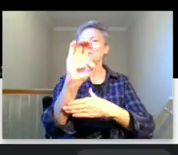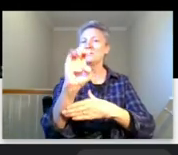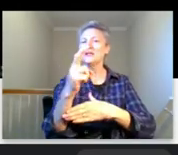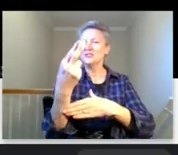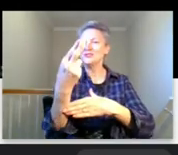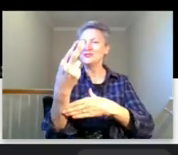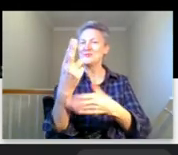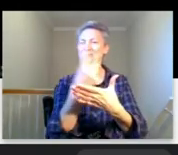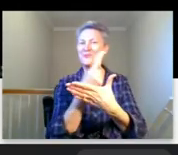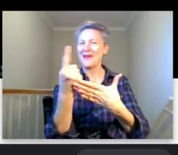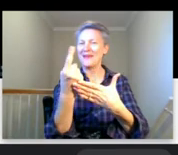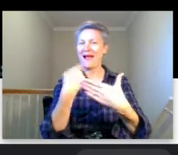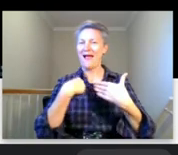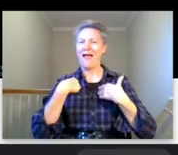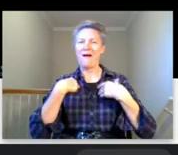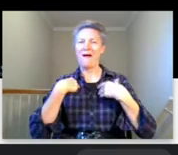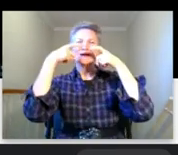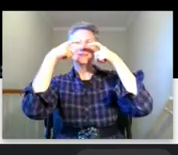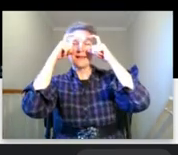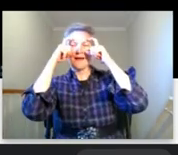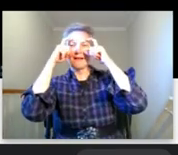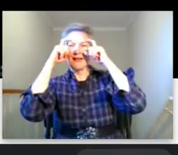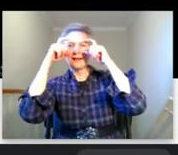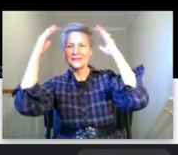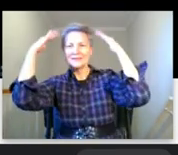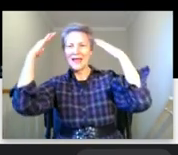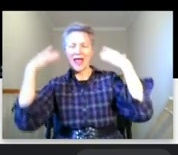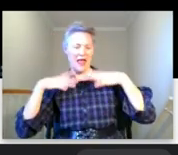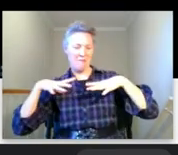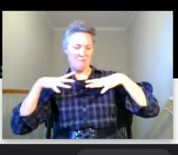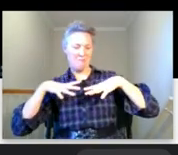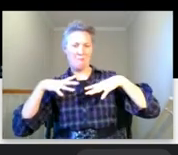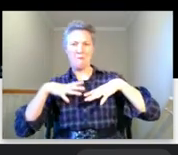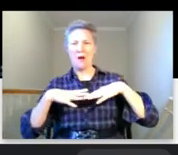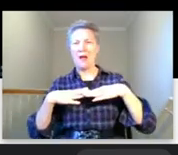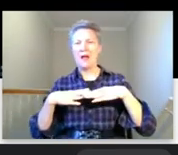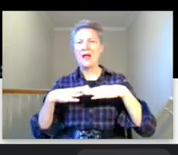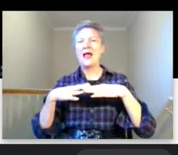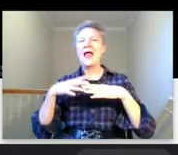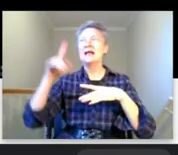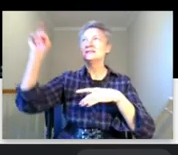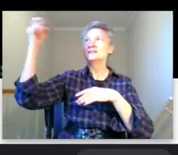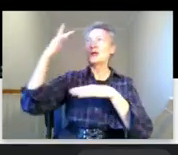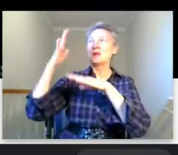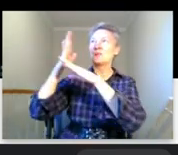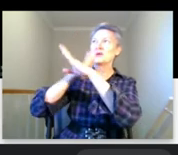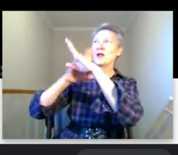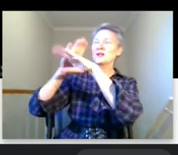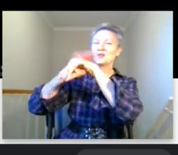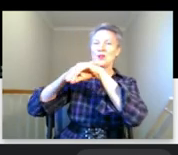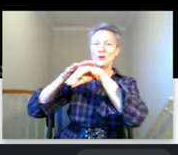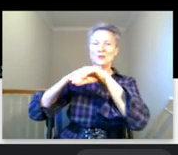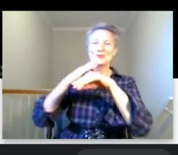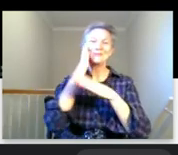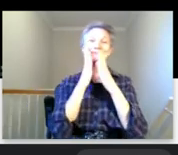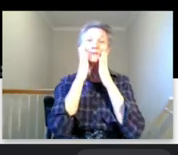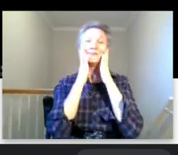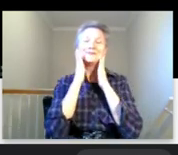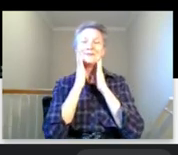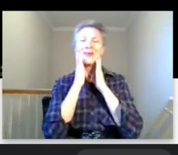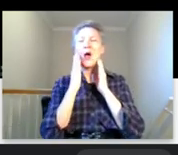I've got on my beach attire, my sunglasses, my sunscreen. So I hope that you are having just as much fun with our themed